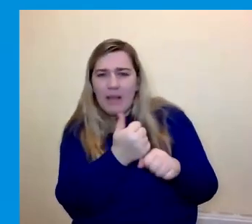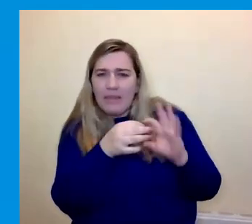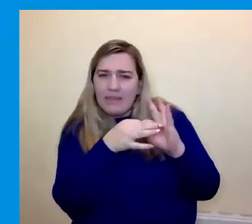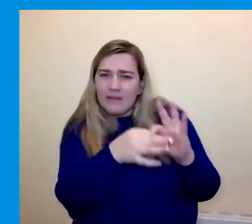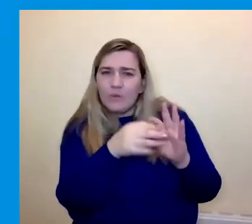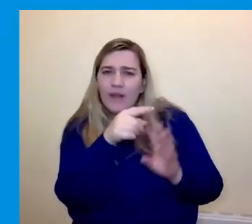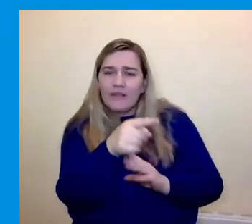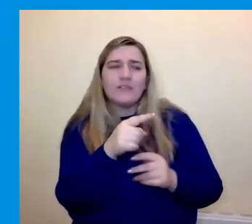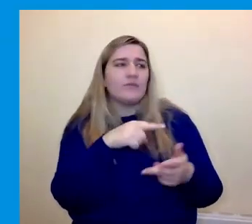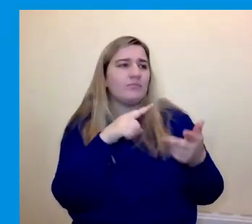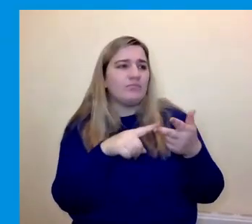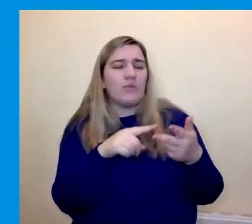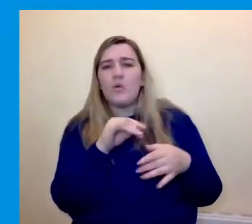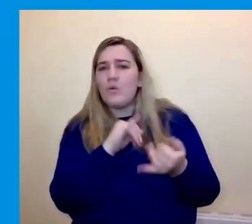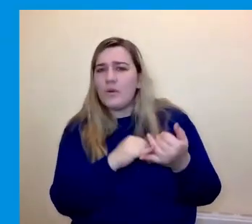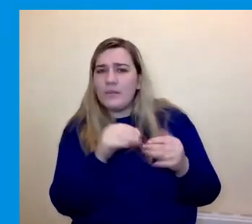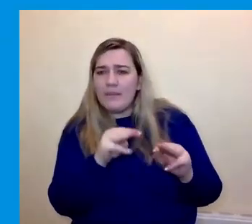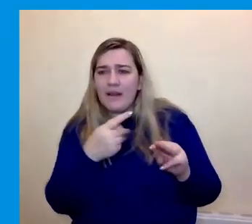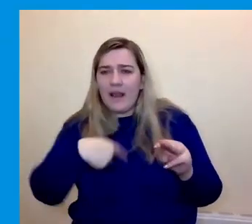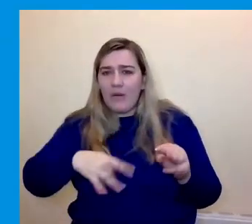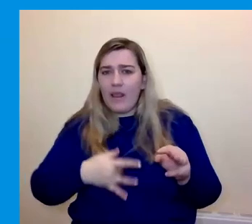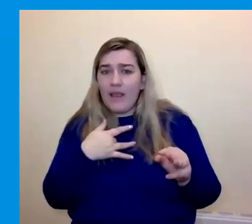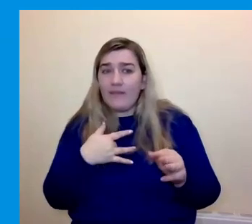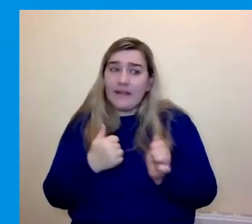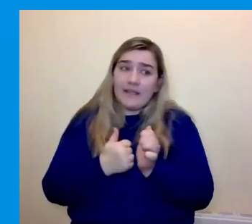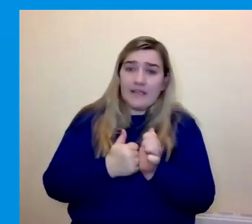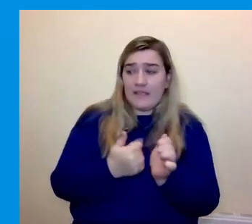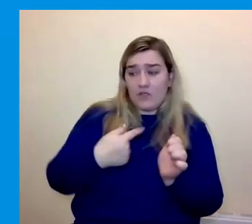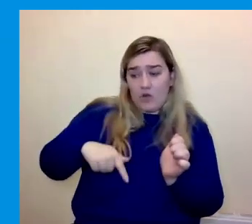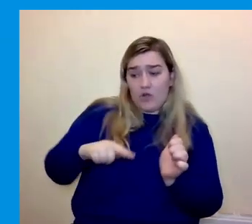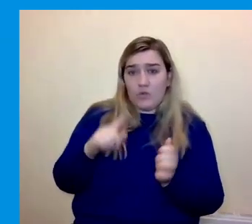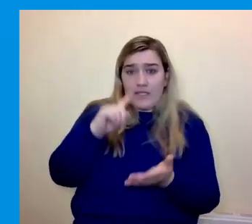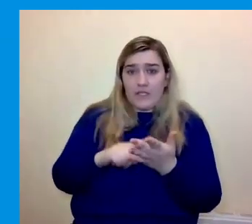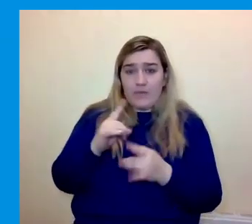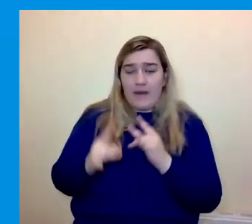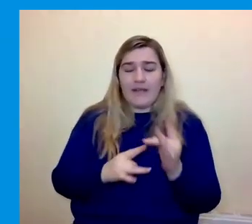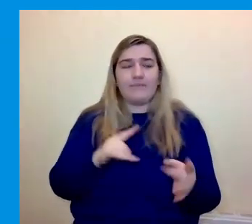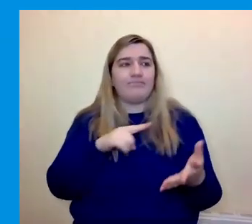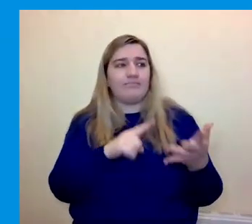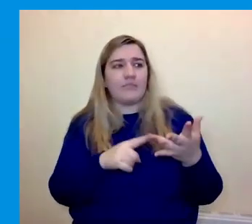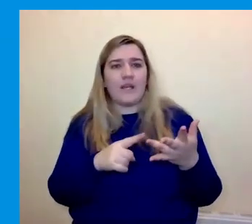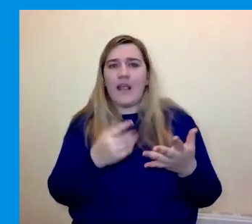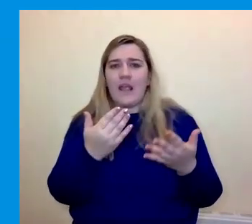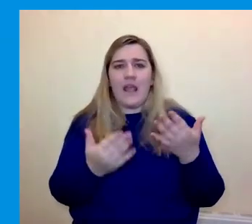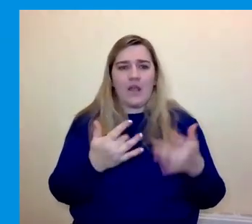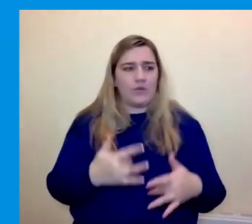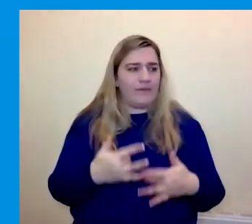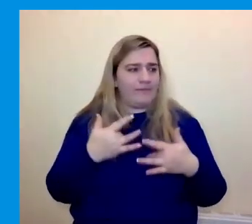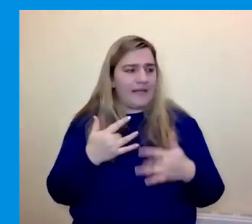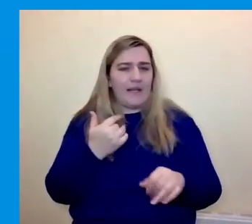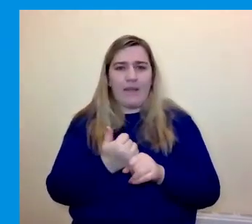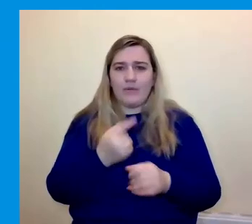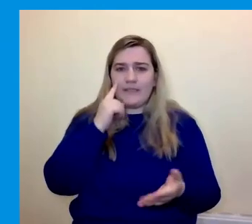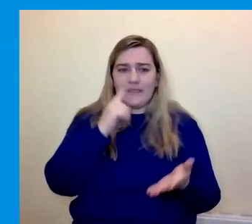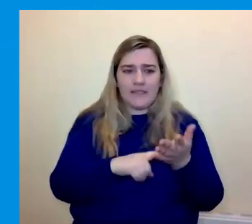decision-making. Who are the people in our lives that assist us with decision-making? Where do we find ourselves in a